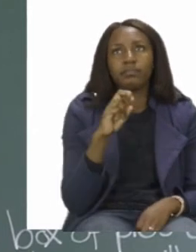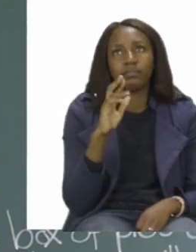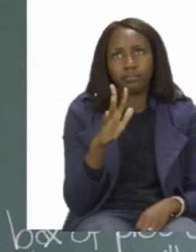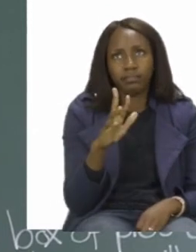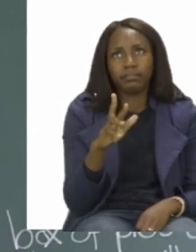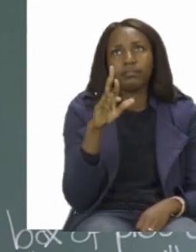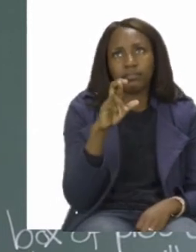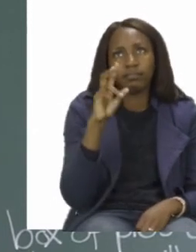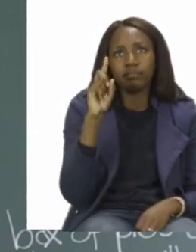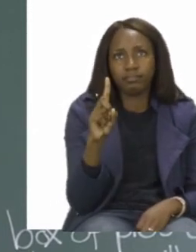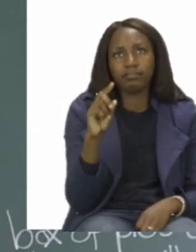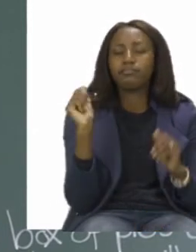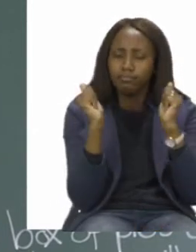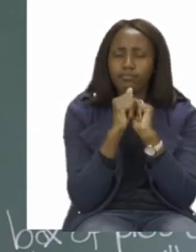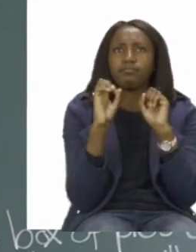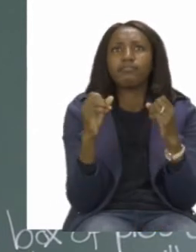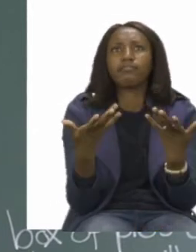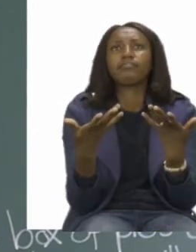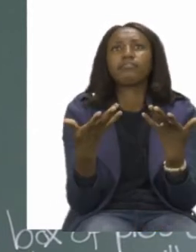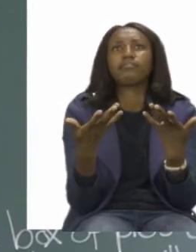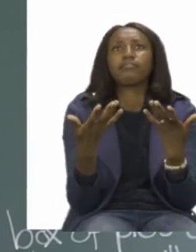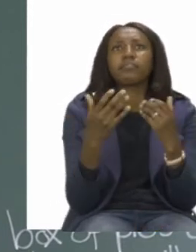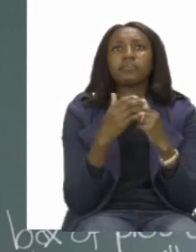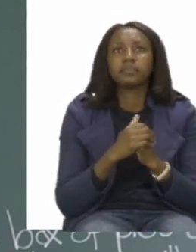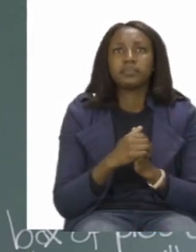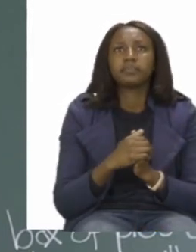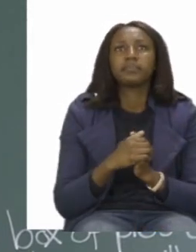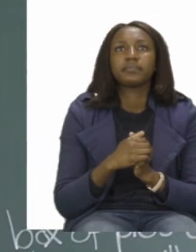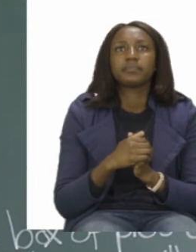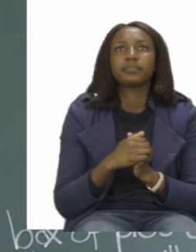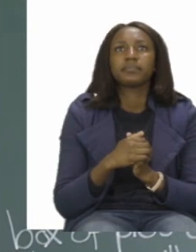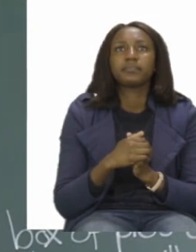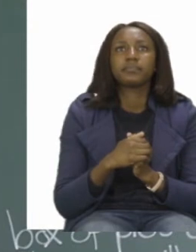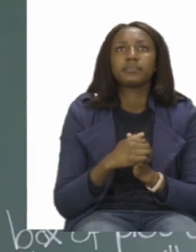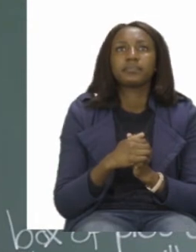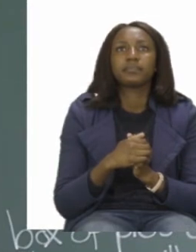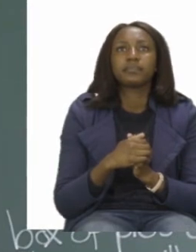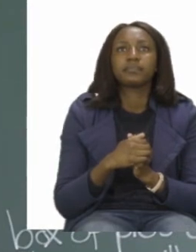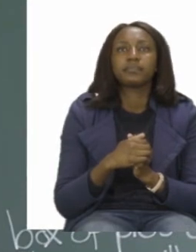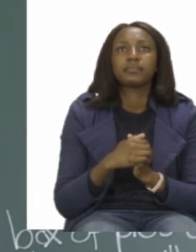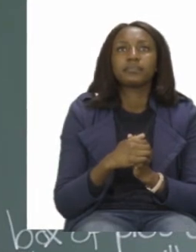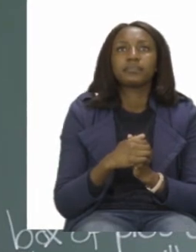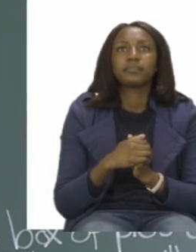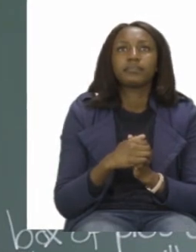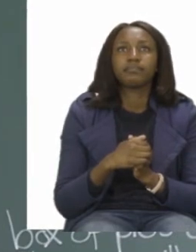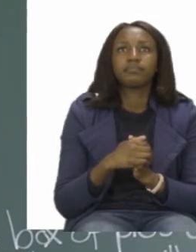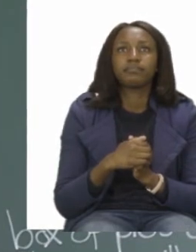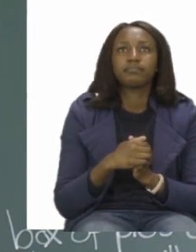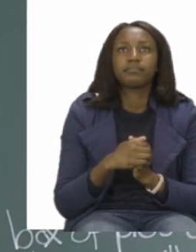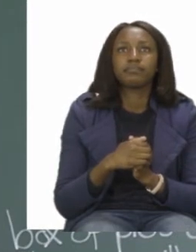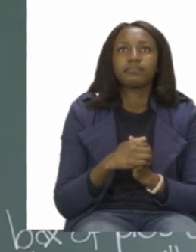10 Namibian dollar note, one $5 coin, and a $1